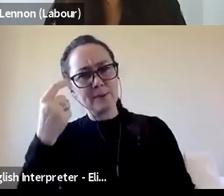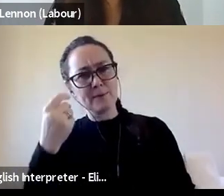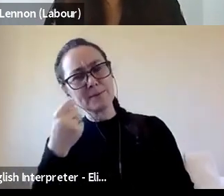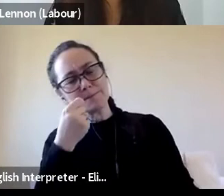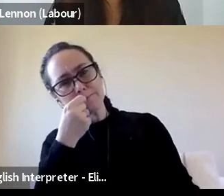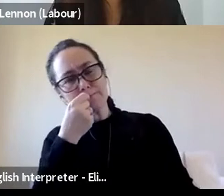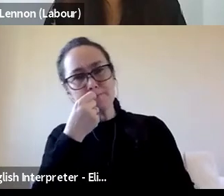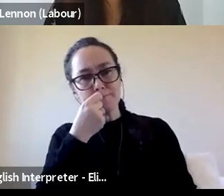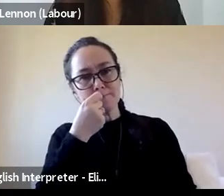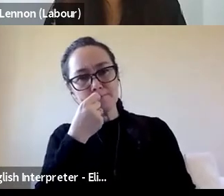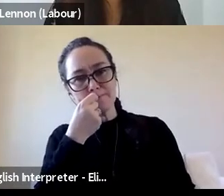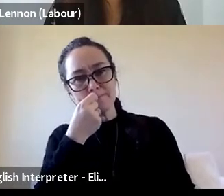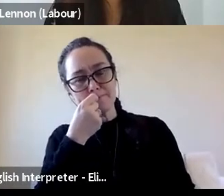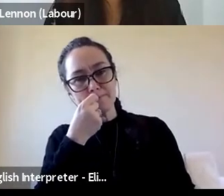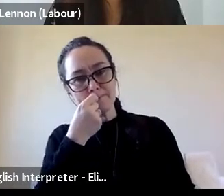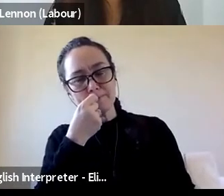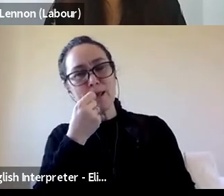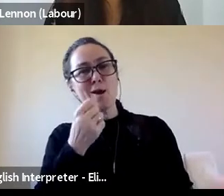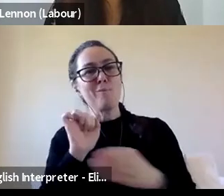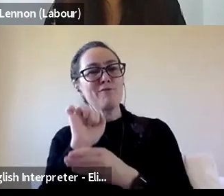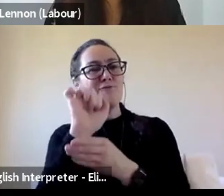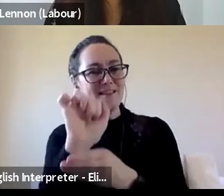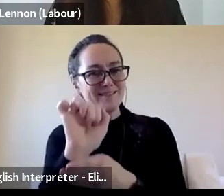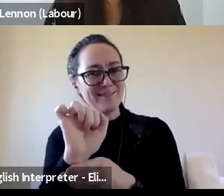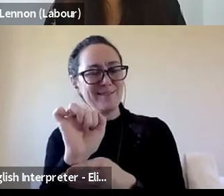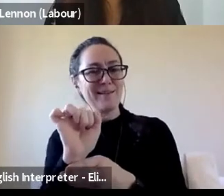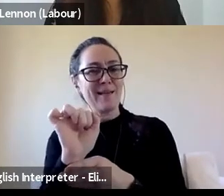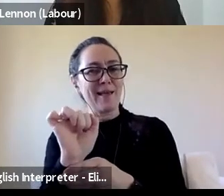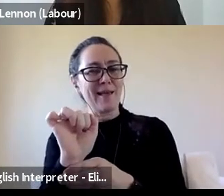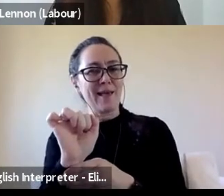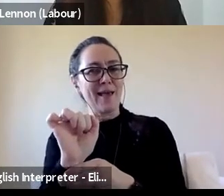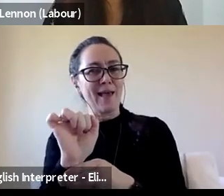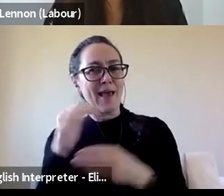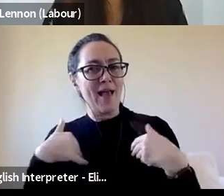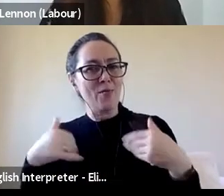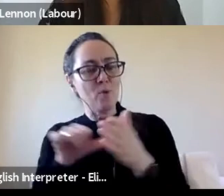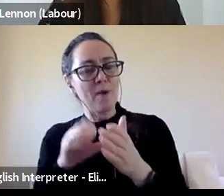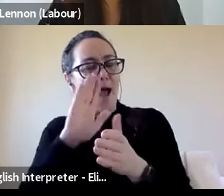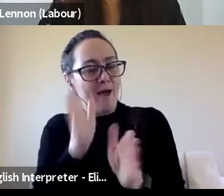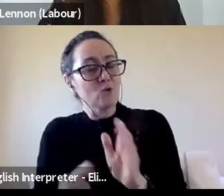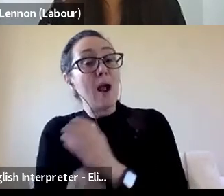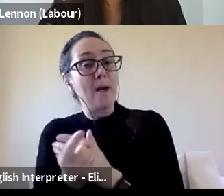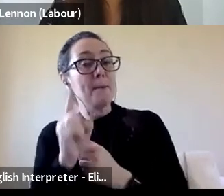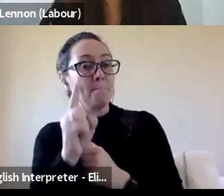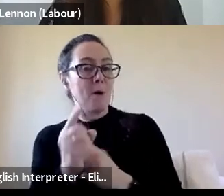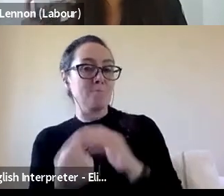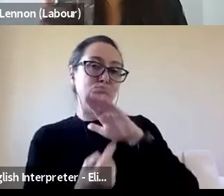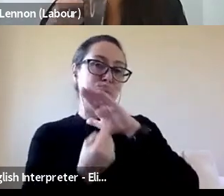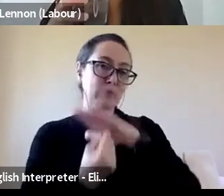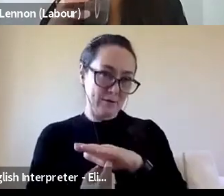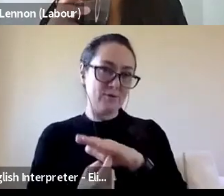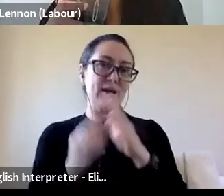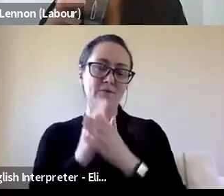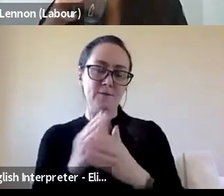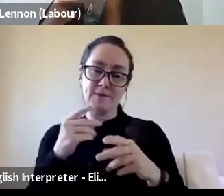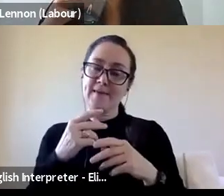maybe, they do have to happen sort of concurrently, but I think remobilising the care service in general is